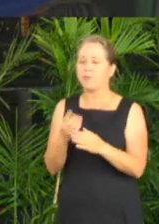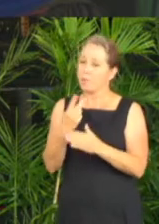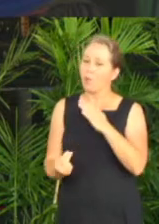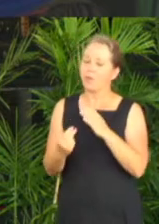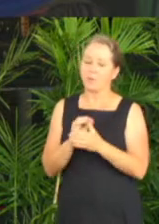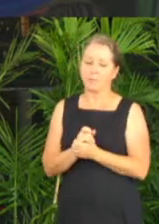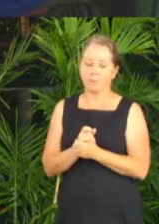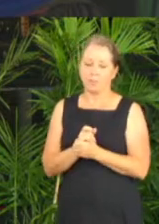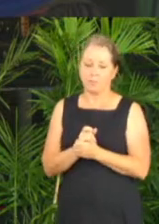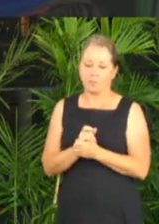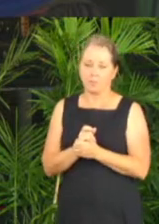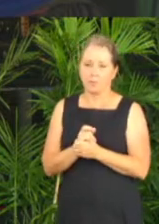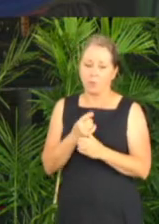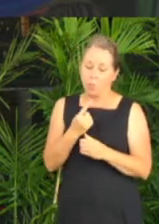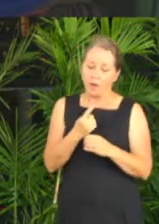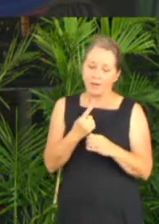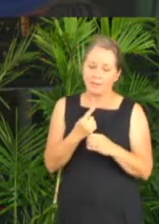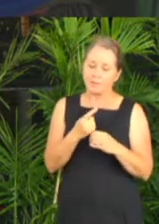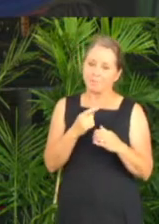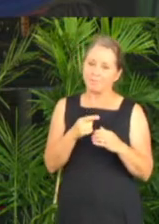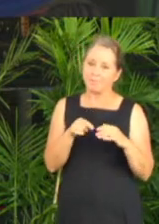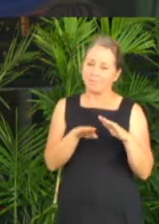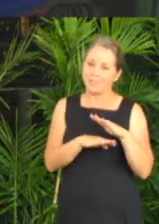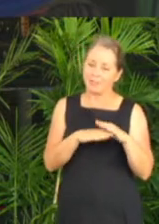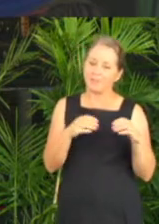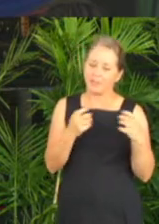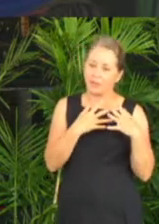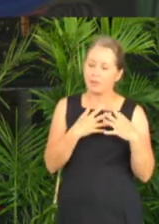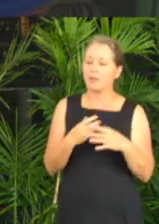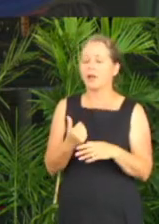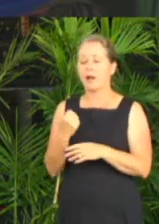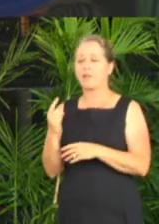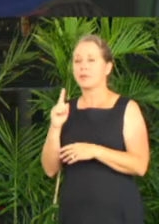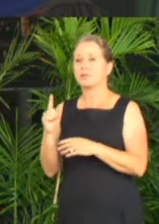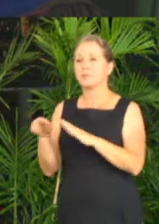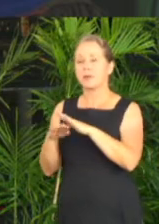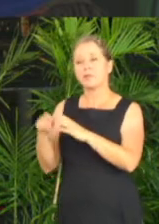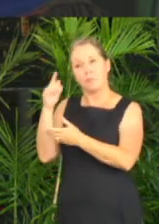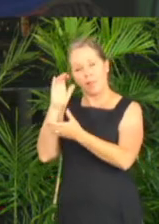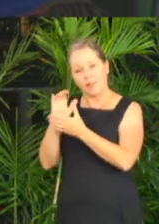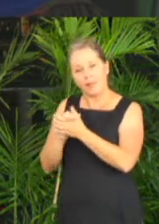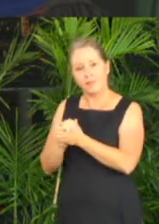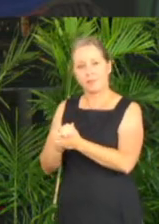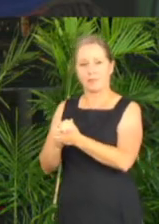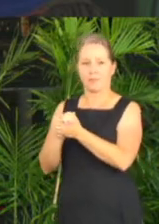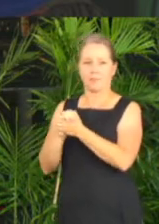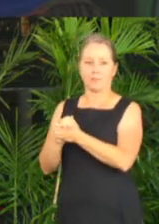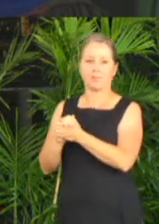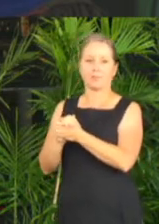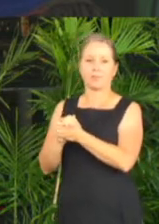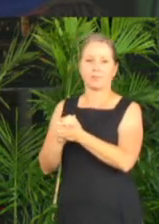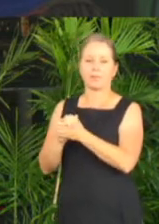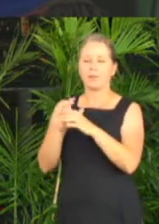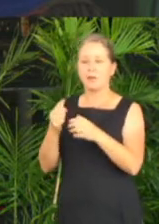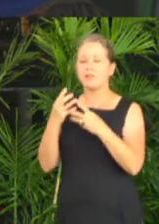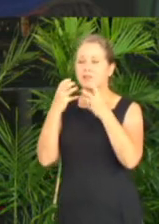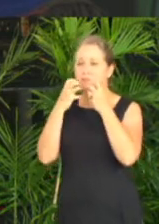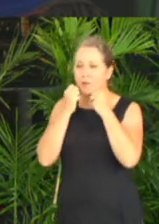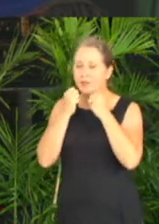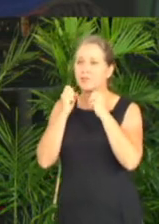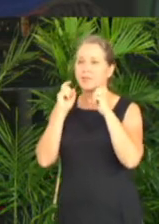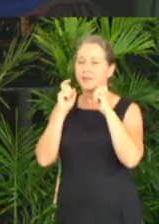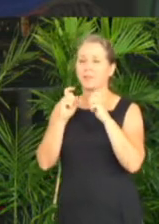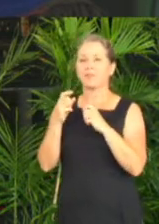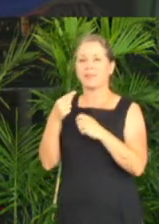both. One is based in fear, the other is based in belief. May you treasure the gifts